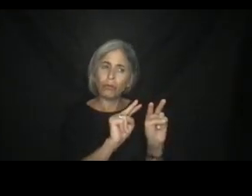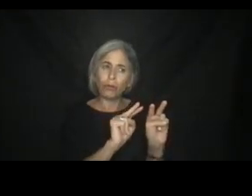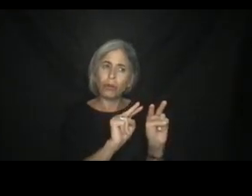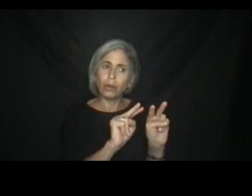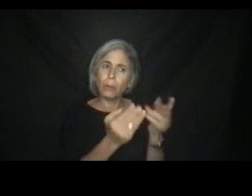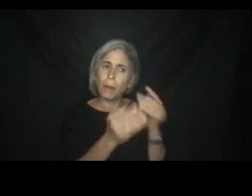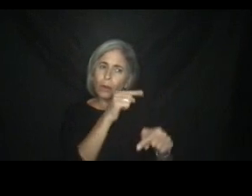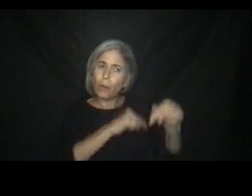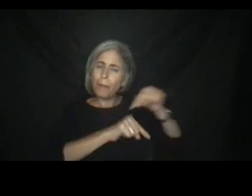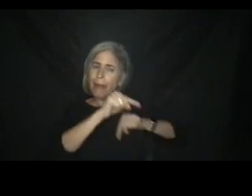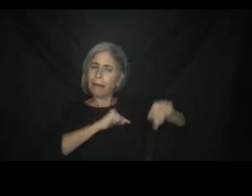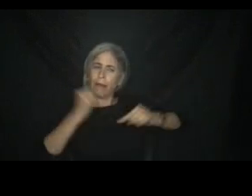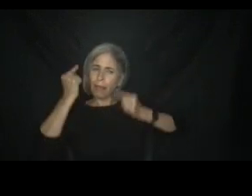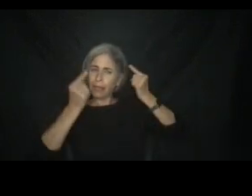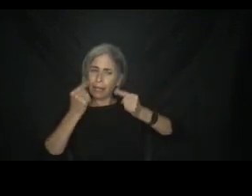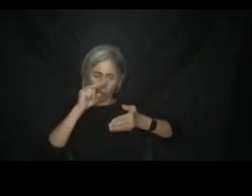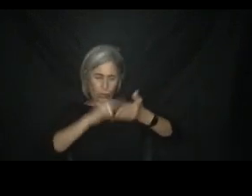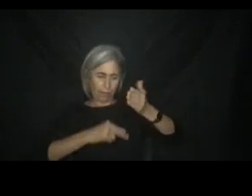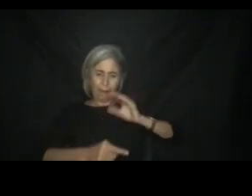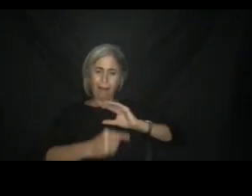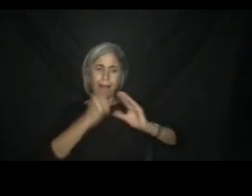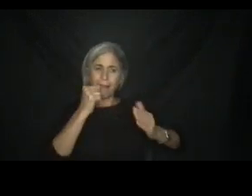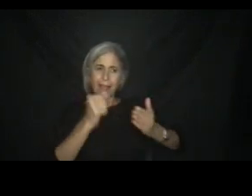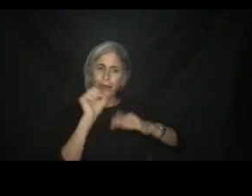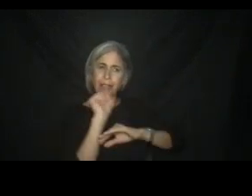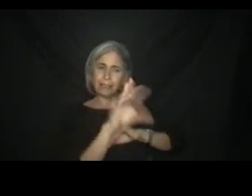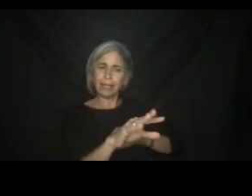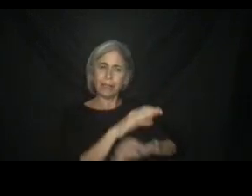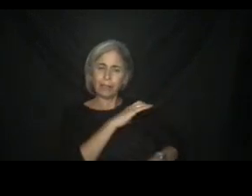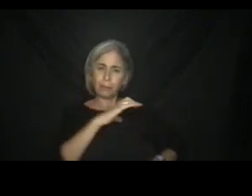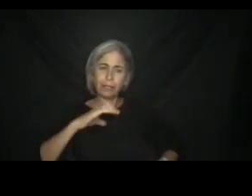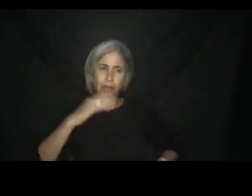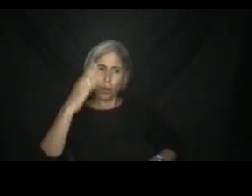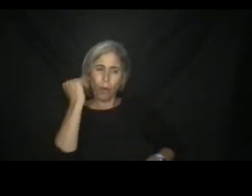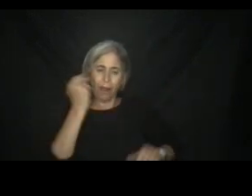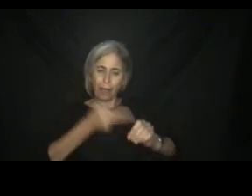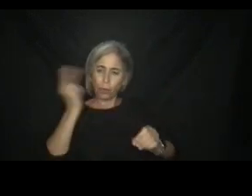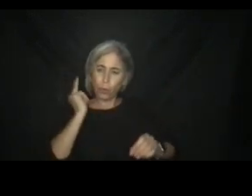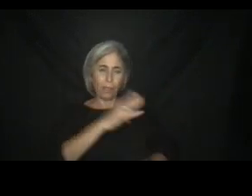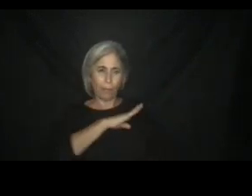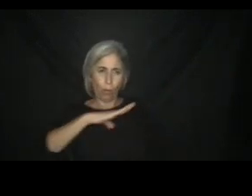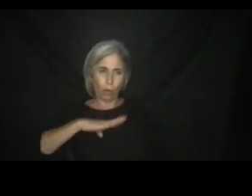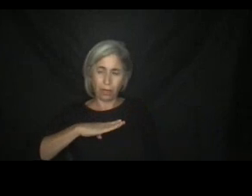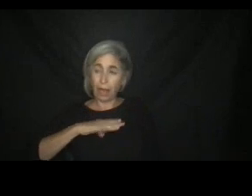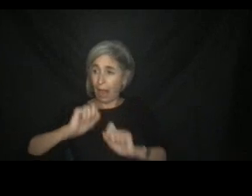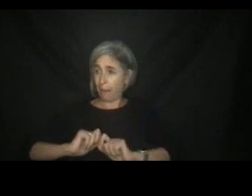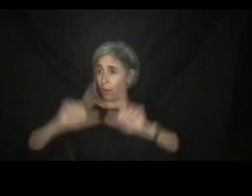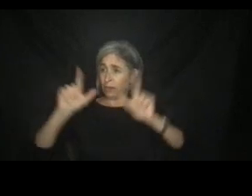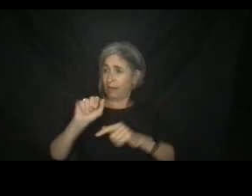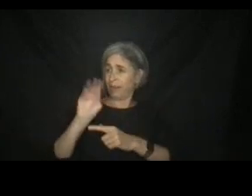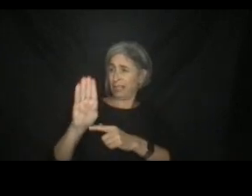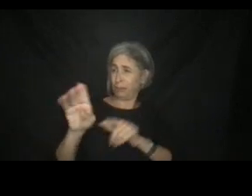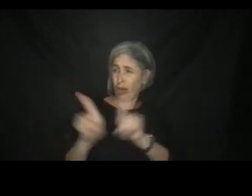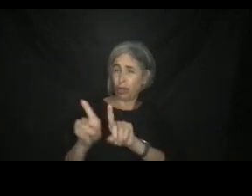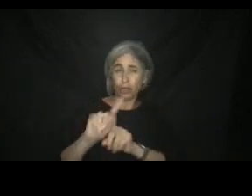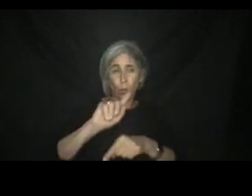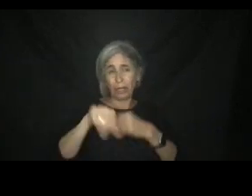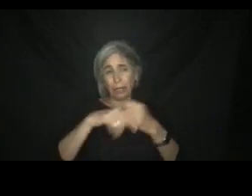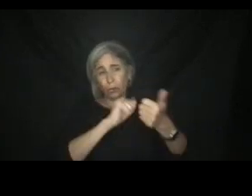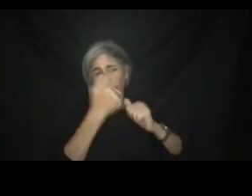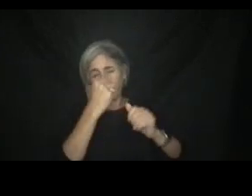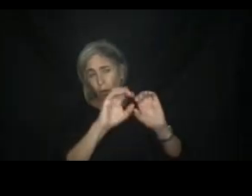back and read my letter that I sent to the commission about why I quit the Arts Board. I even posted some of it on Facebook when he was running for office, so